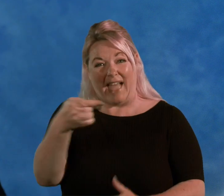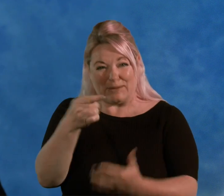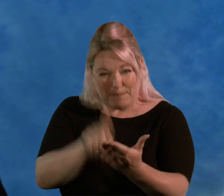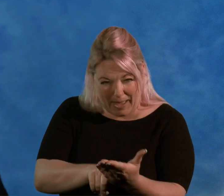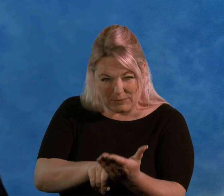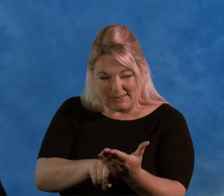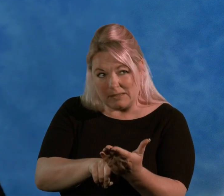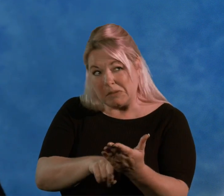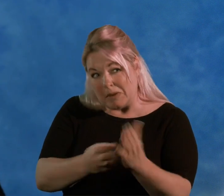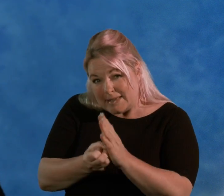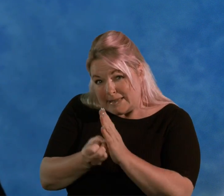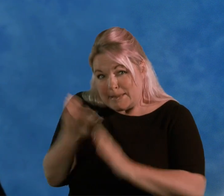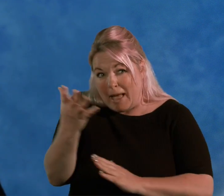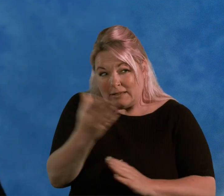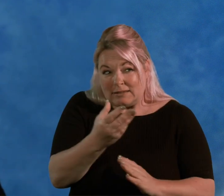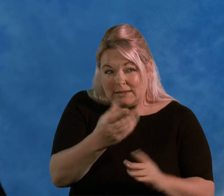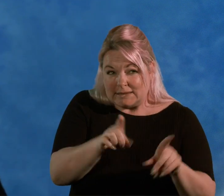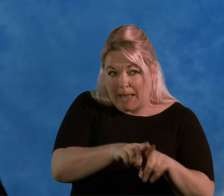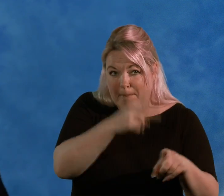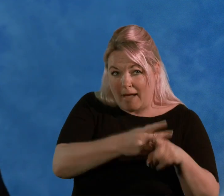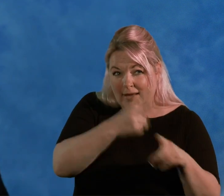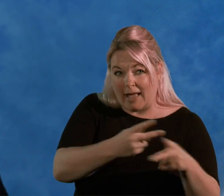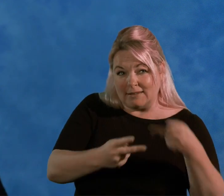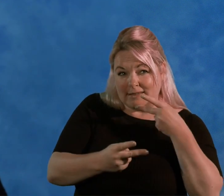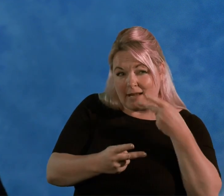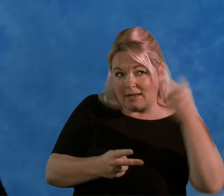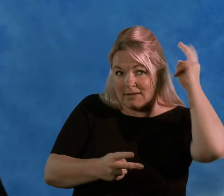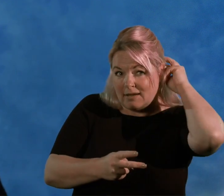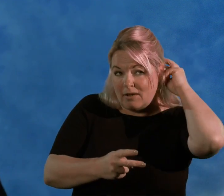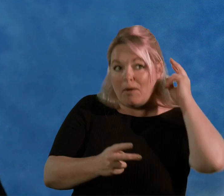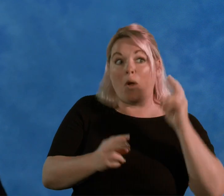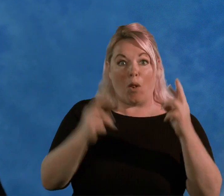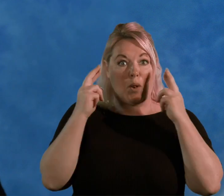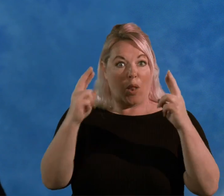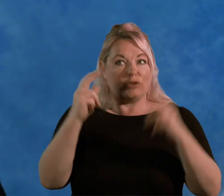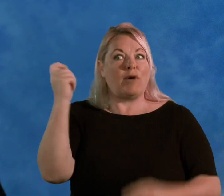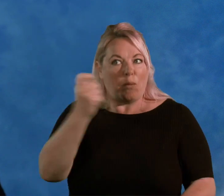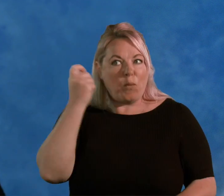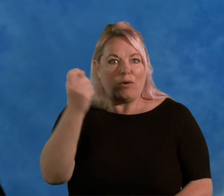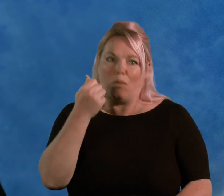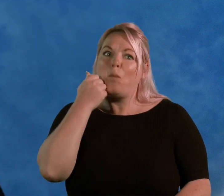£35,000. Would I spend another one? If I